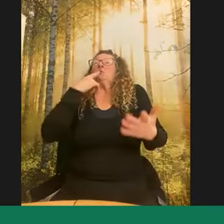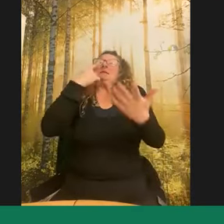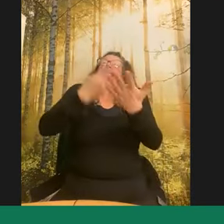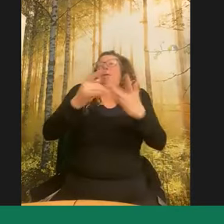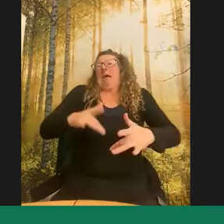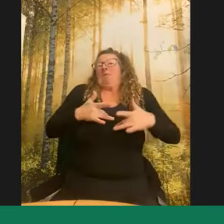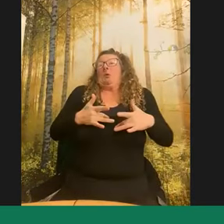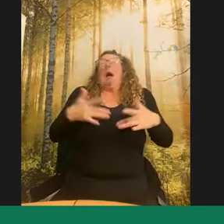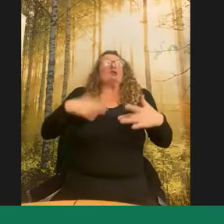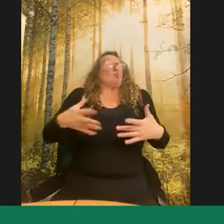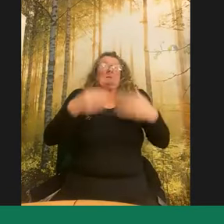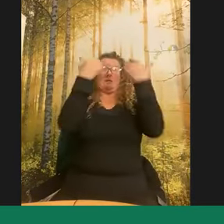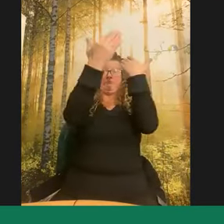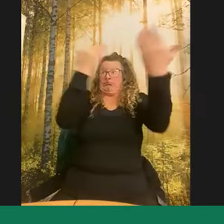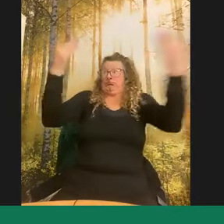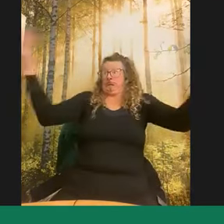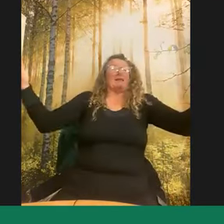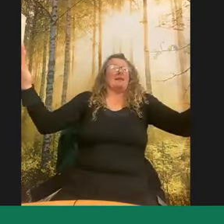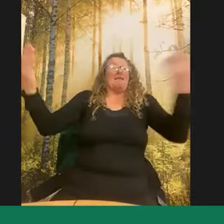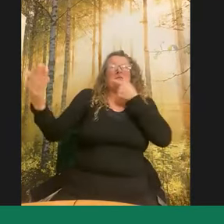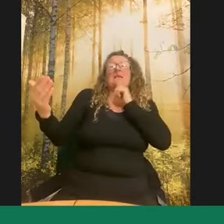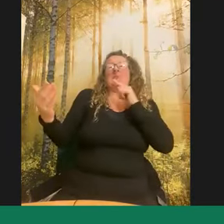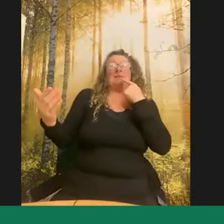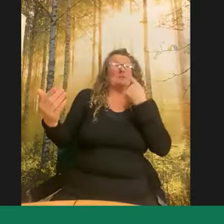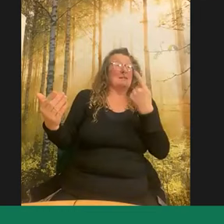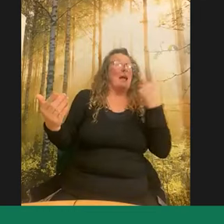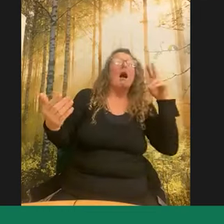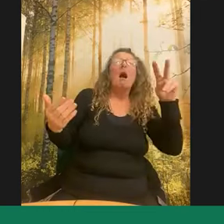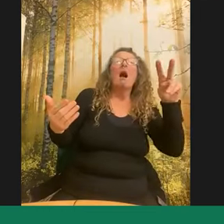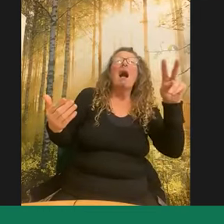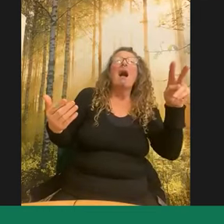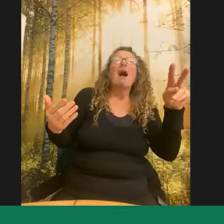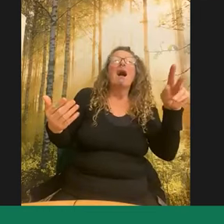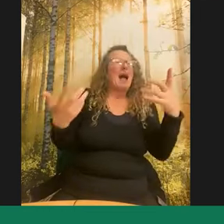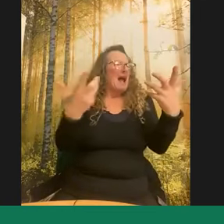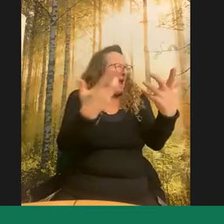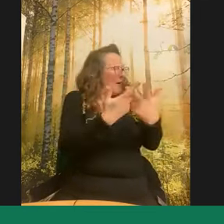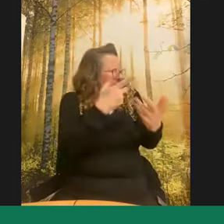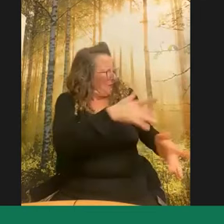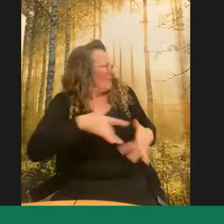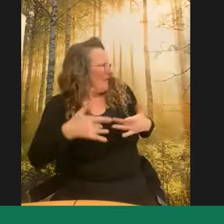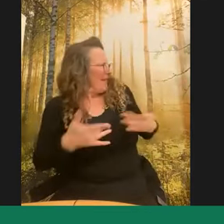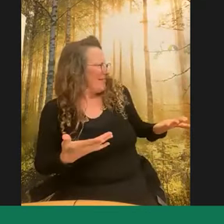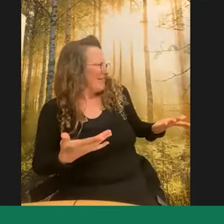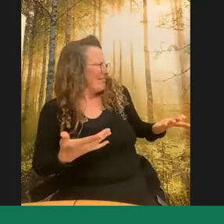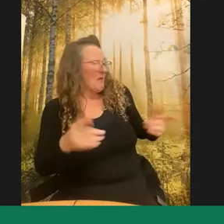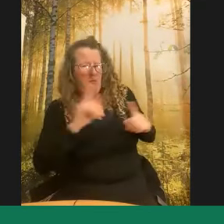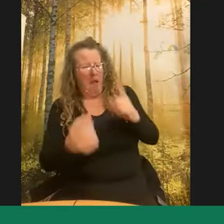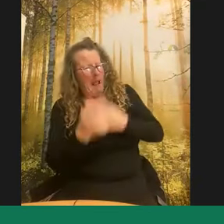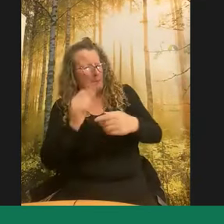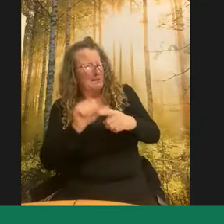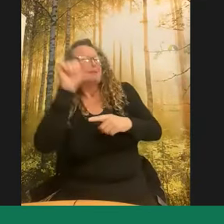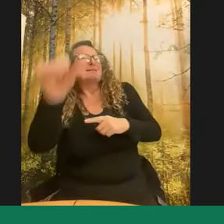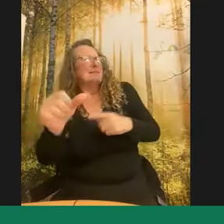and to see, like, to just say, okay, after looking at this, like, how is this for you? What happens now? What is this doing with